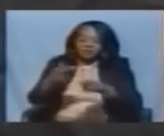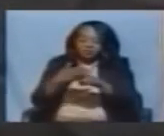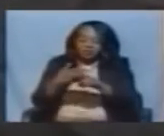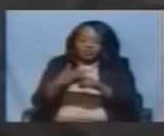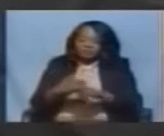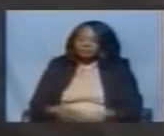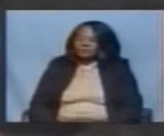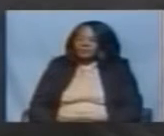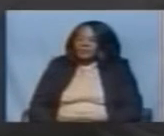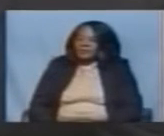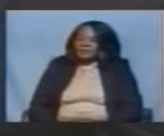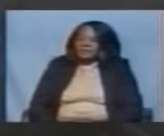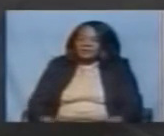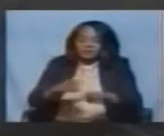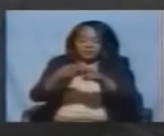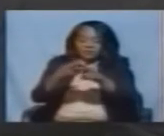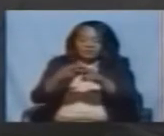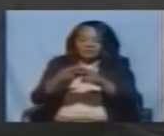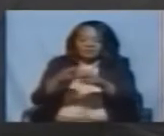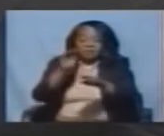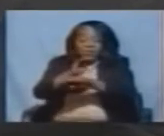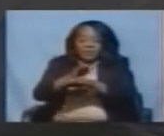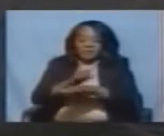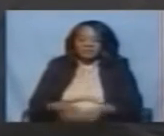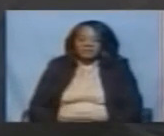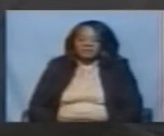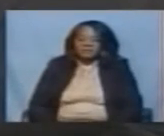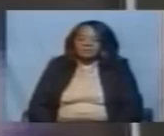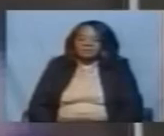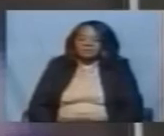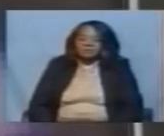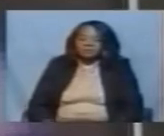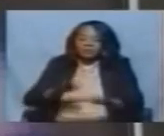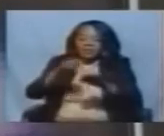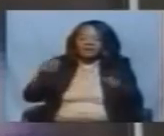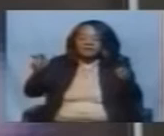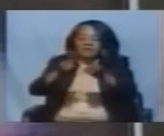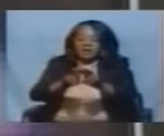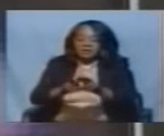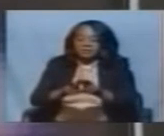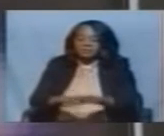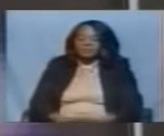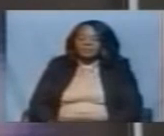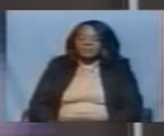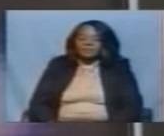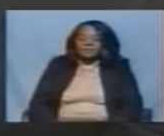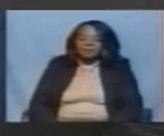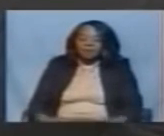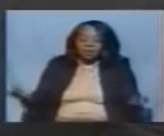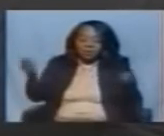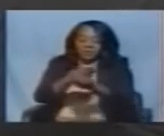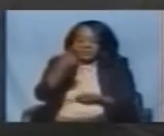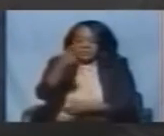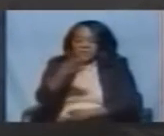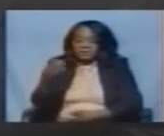Let me say something very briefly, and we close. Okay. Can it be shortened? Yes, it can be shortened. And one issue and we that can is still get that, value for that. What, one thing that is actually missing there. There's also